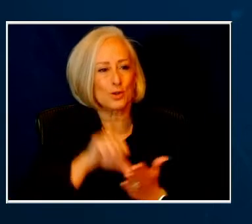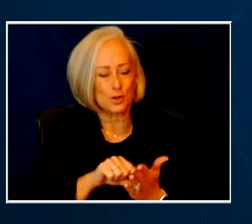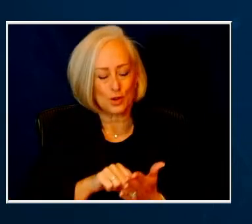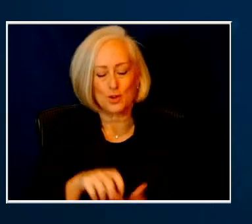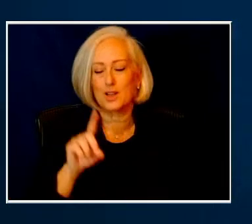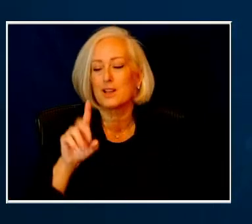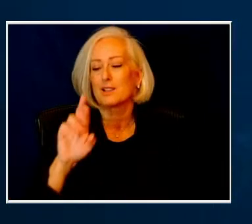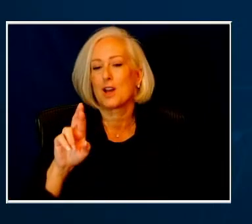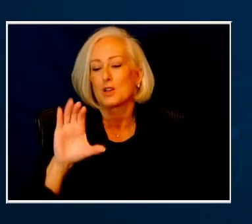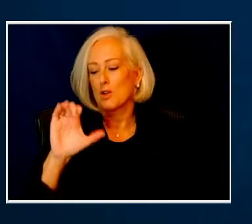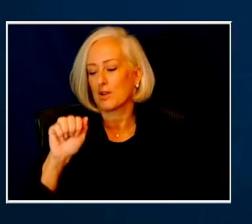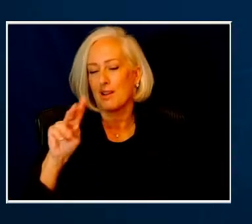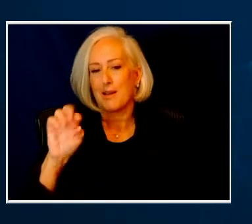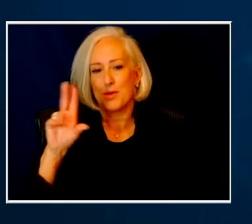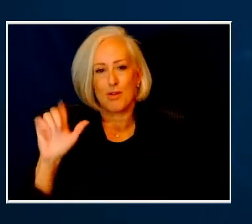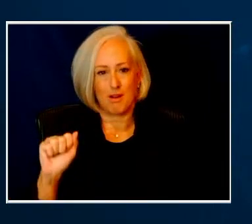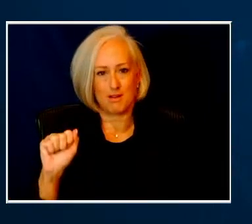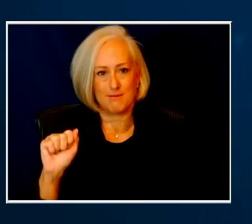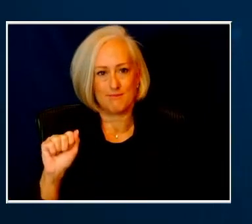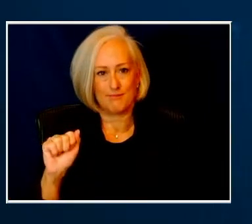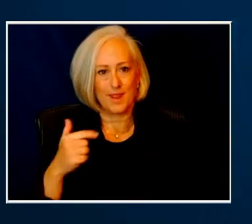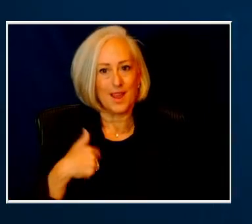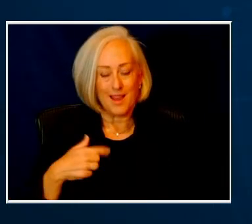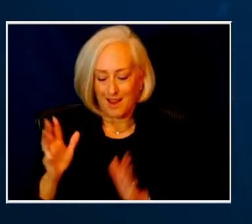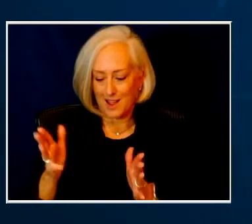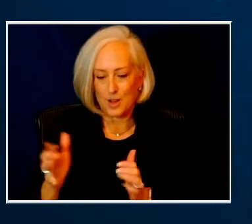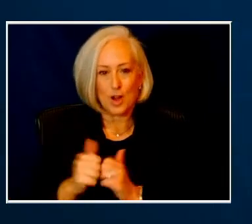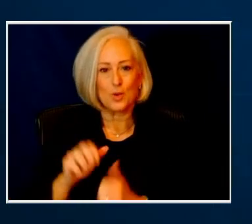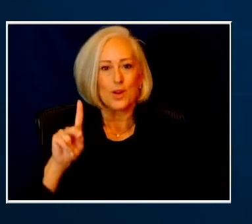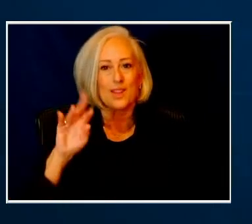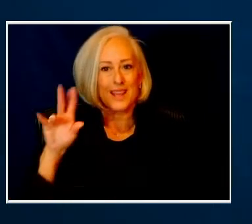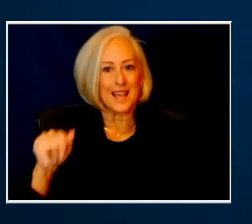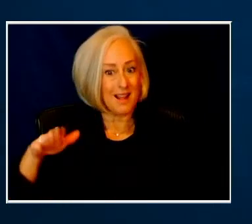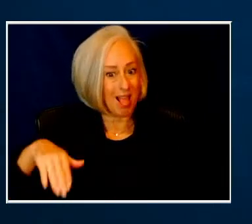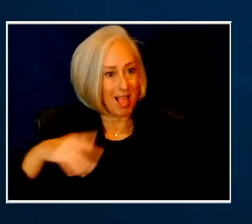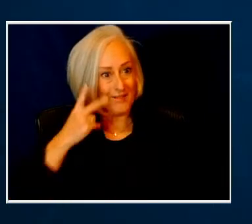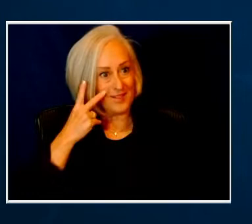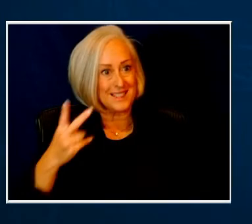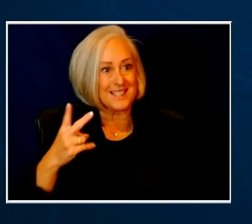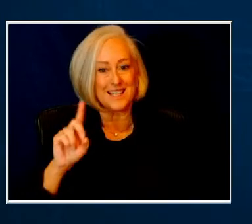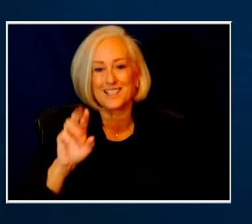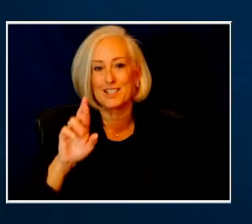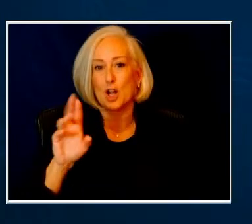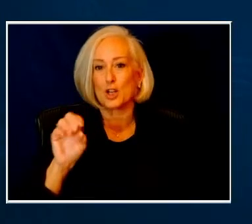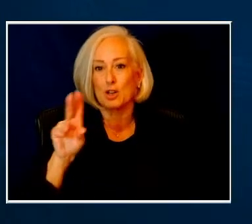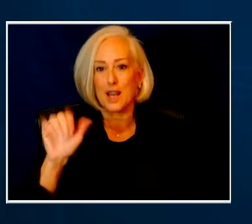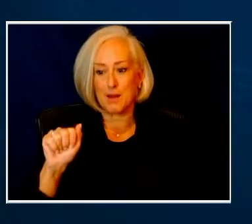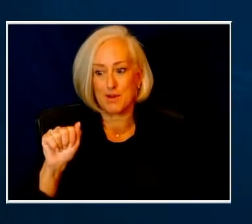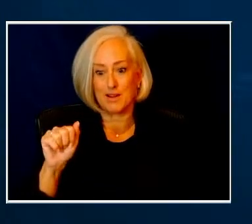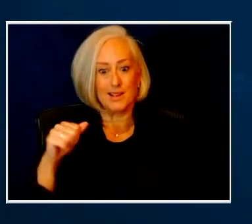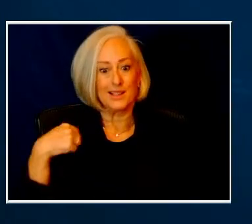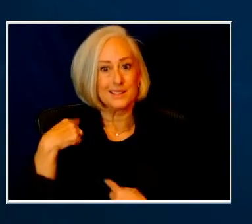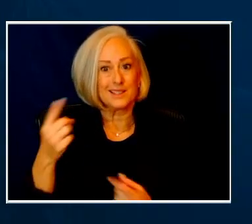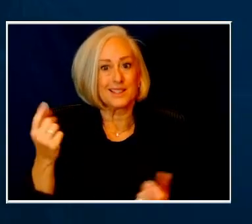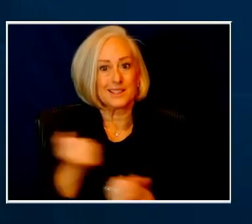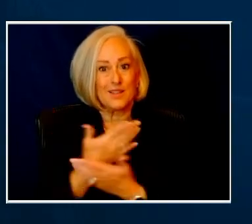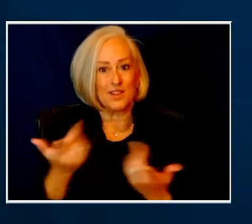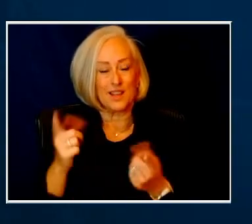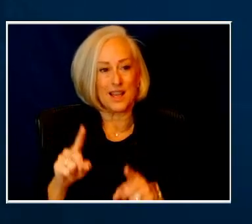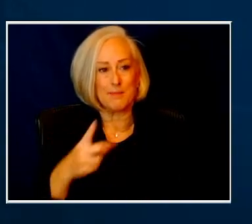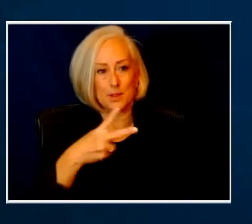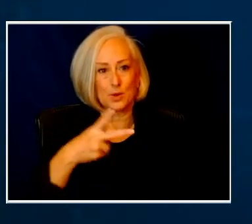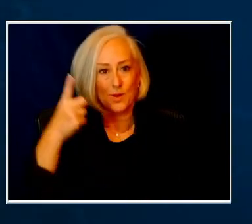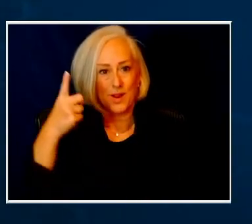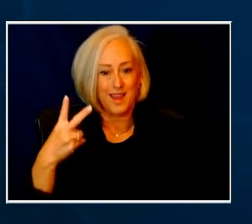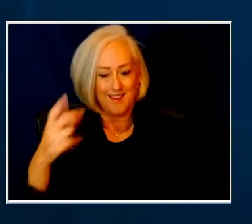I was talking to Casey, and she said she hadn't seen you since this all happened over 2.5 years ago. It's been a while, yeah. COVID intervened,